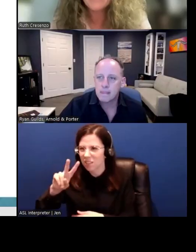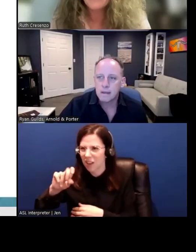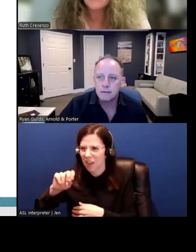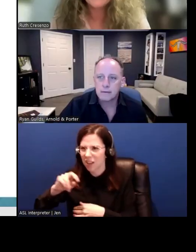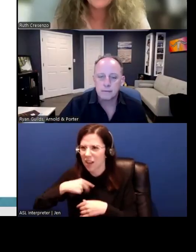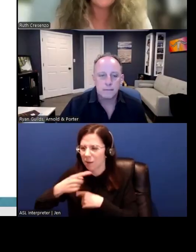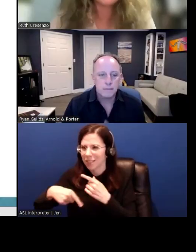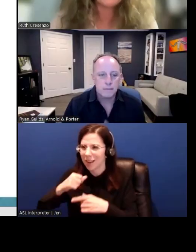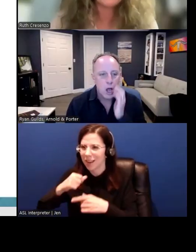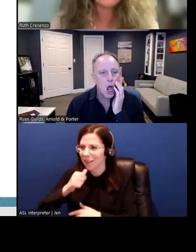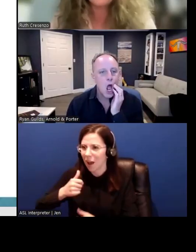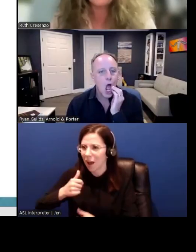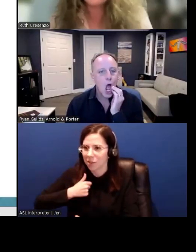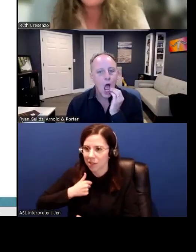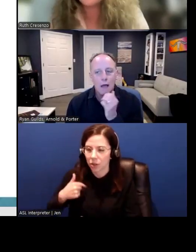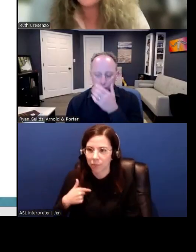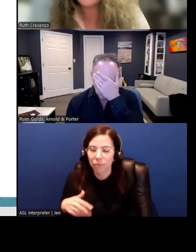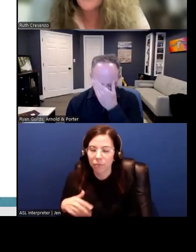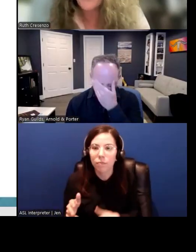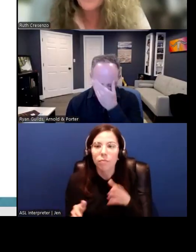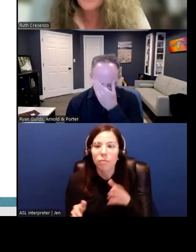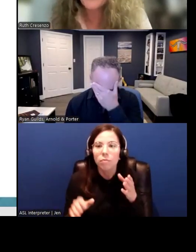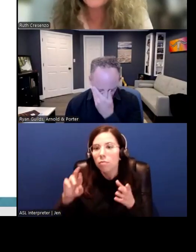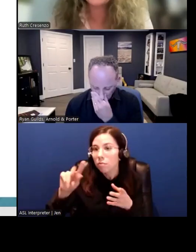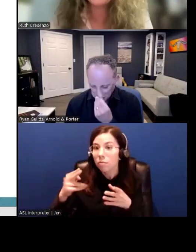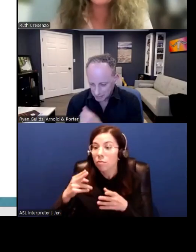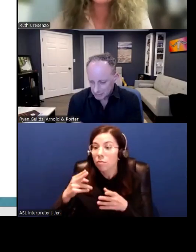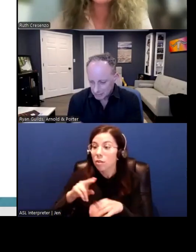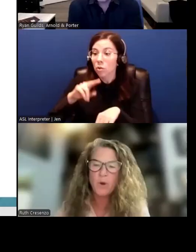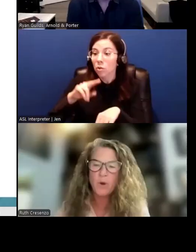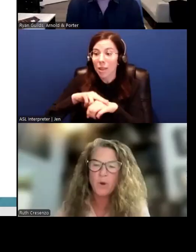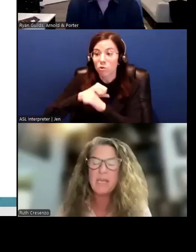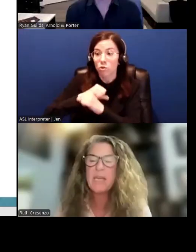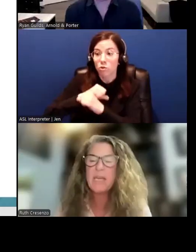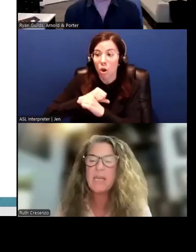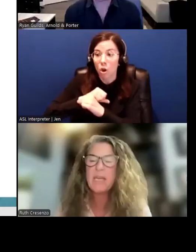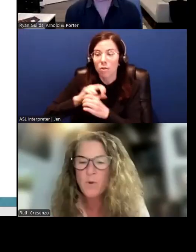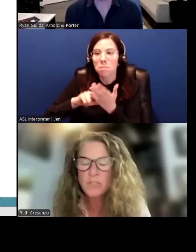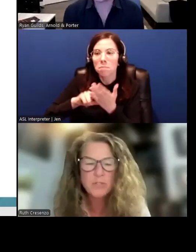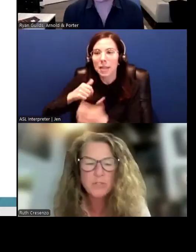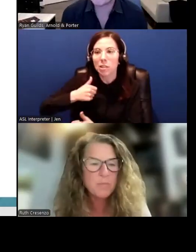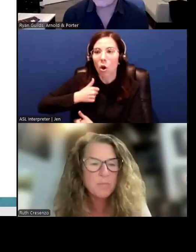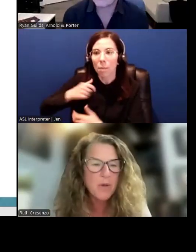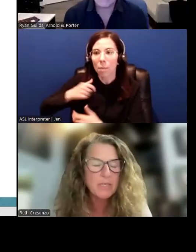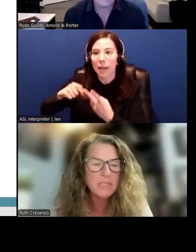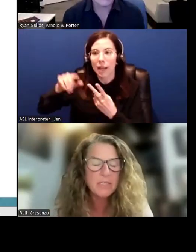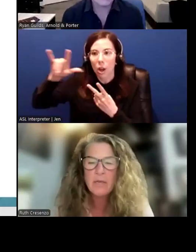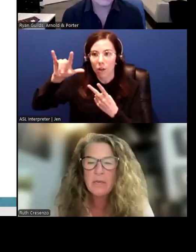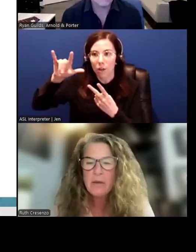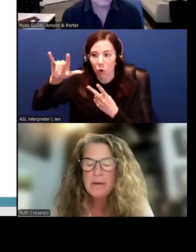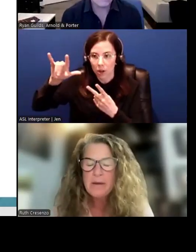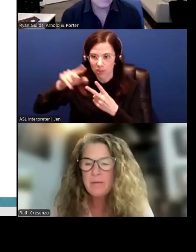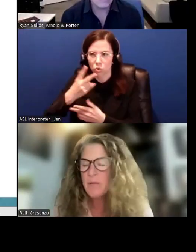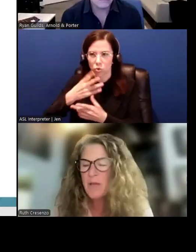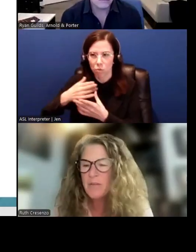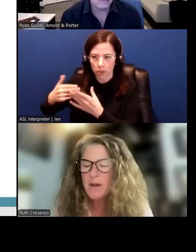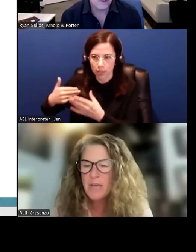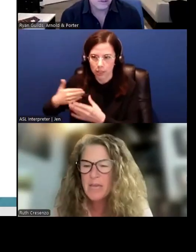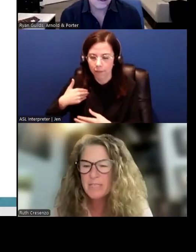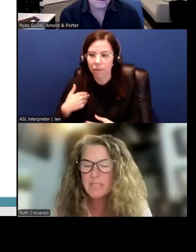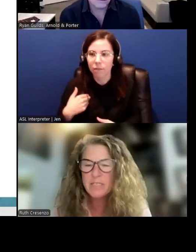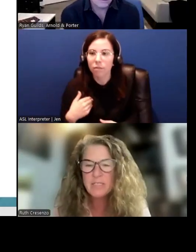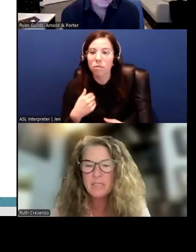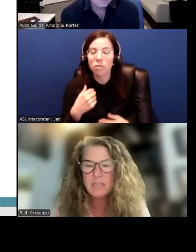yes. So from the National Guard perspective, which is Army and Air Force, there are two components. A lot